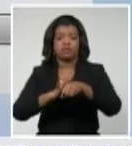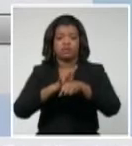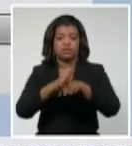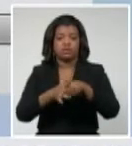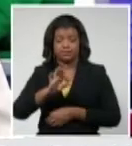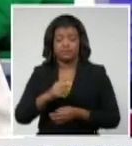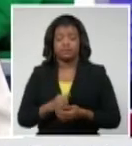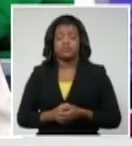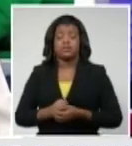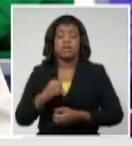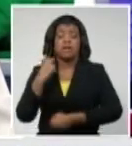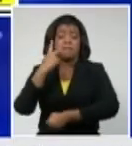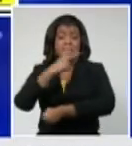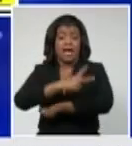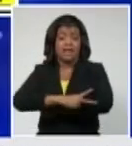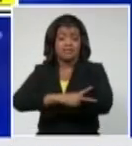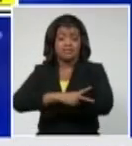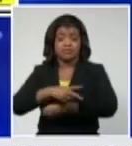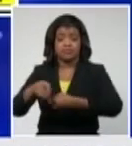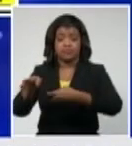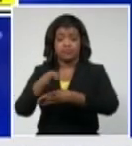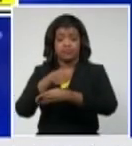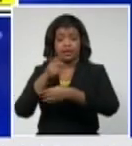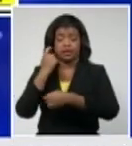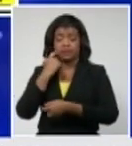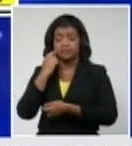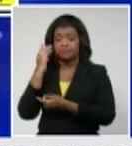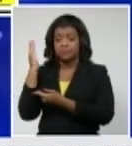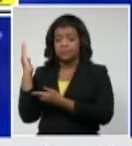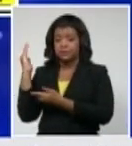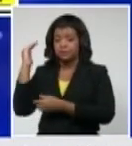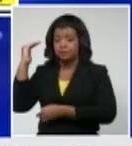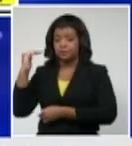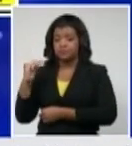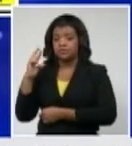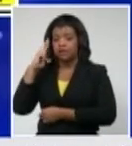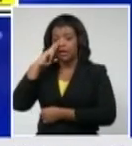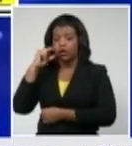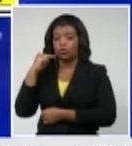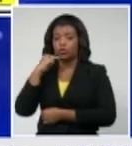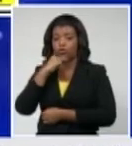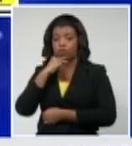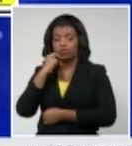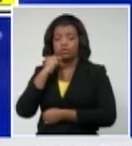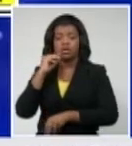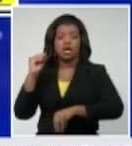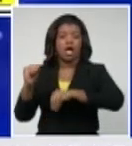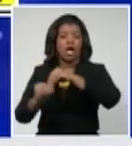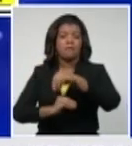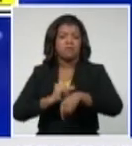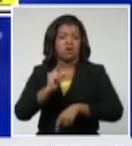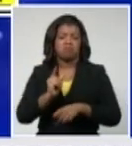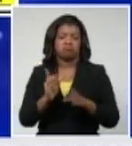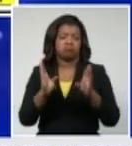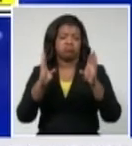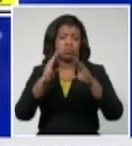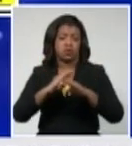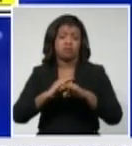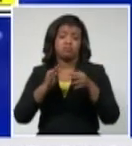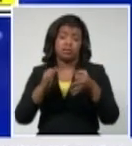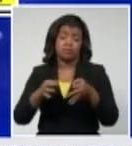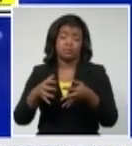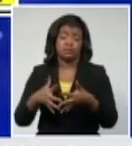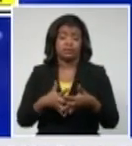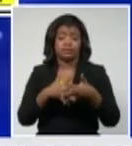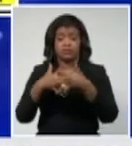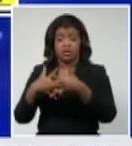2.98%. Not much has changed regarding countries. The United States continues to be the nation worst affected by the pandemic